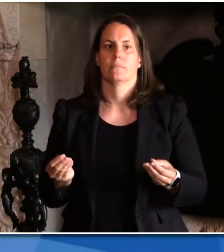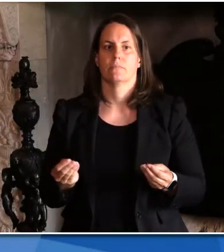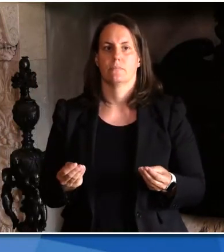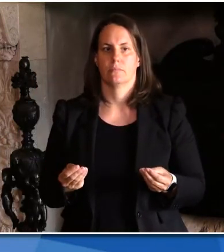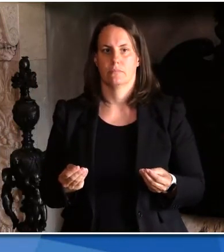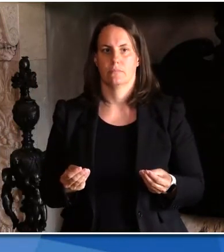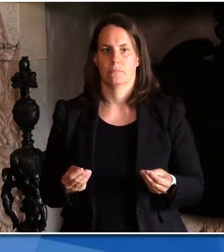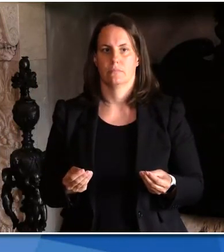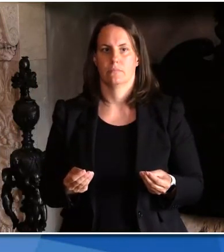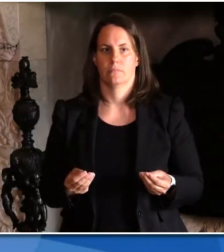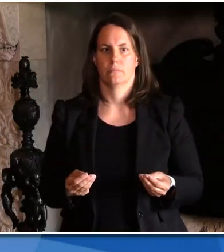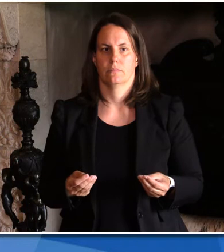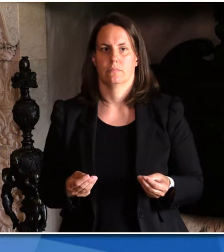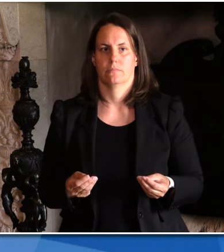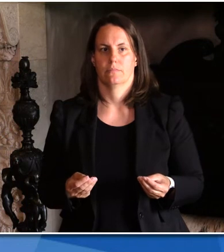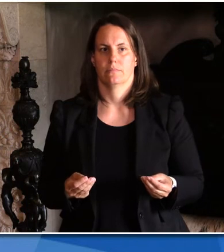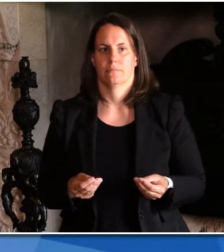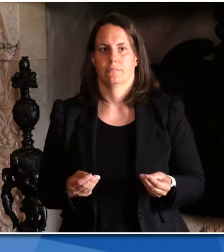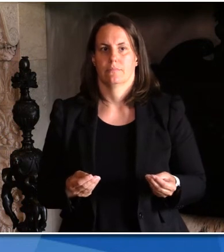Katie?